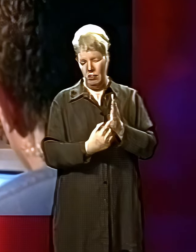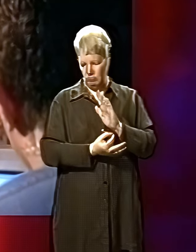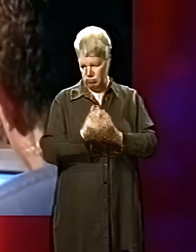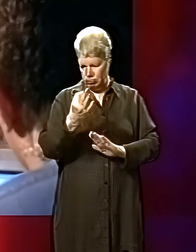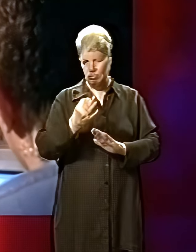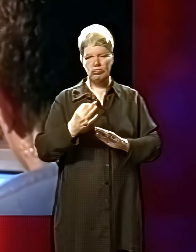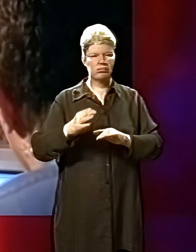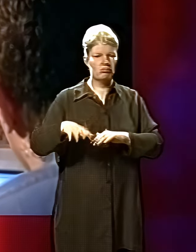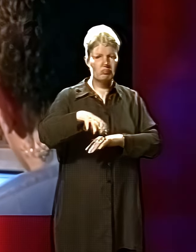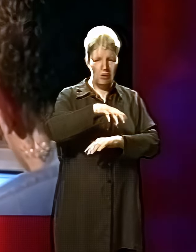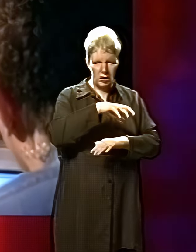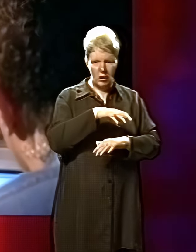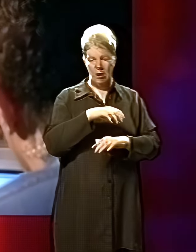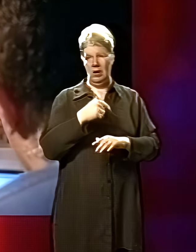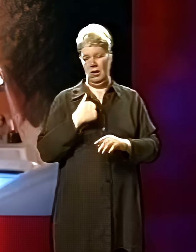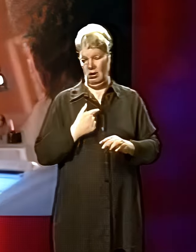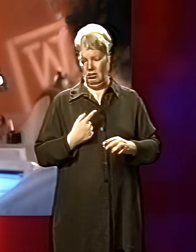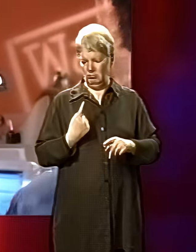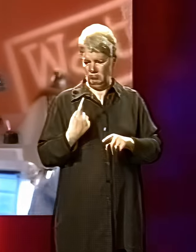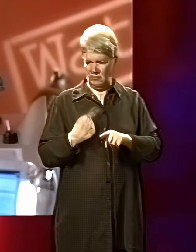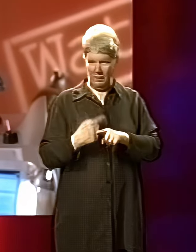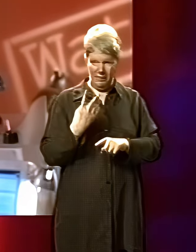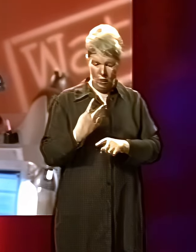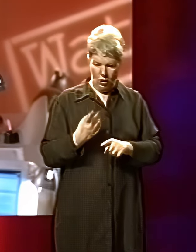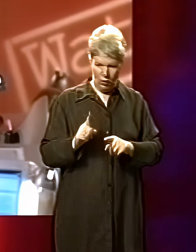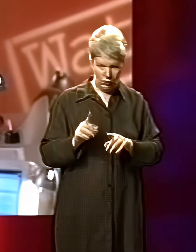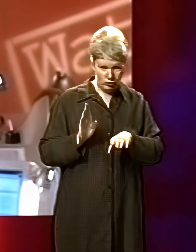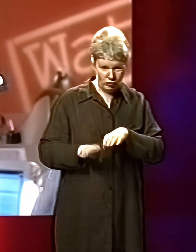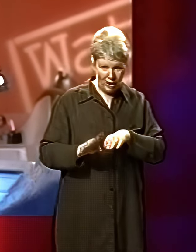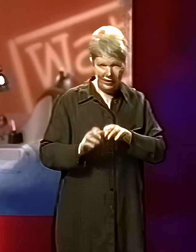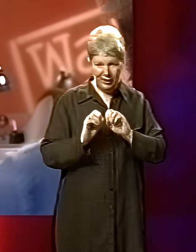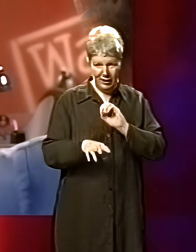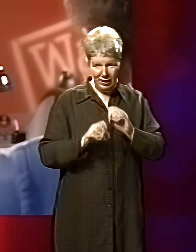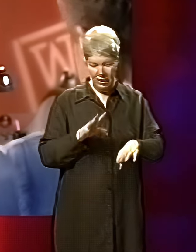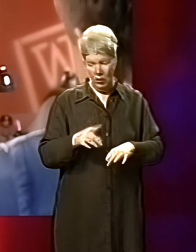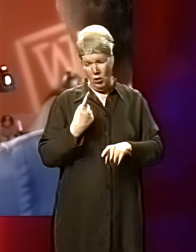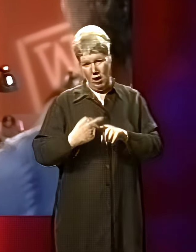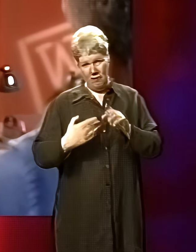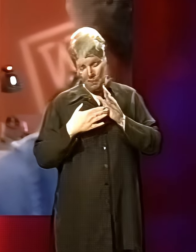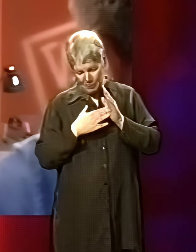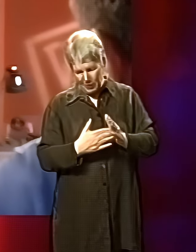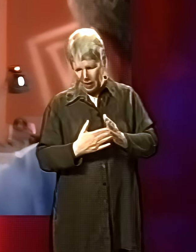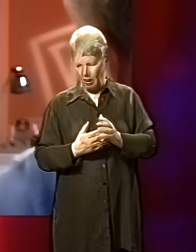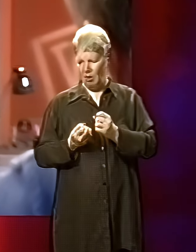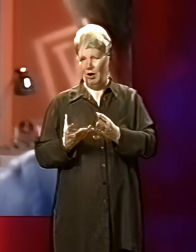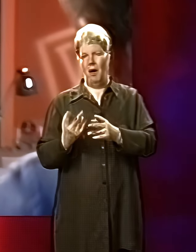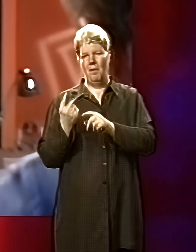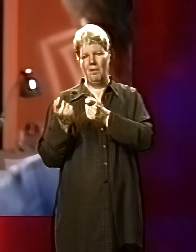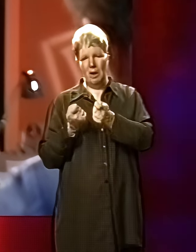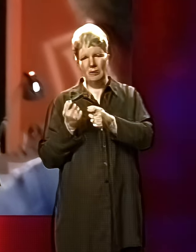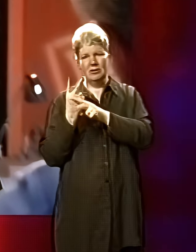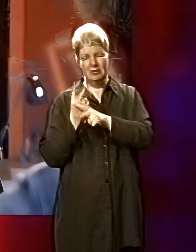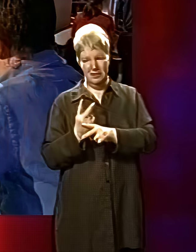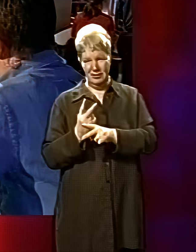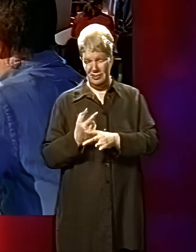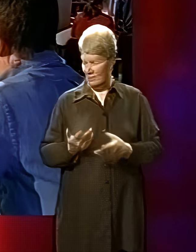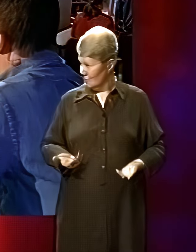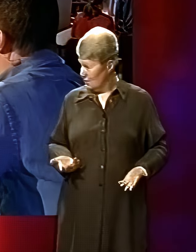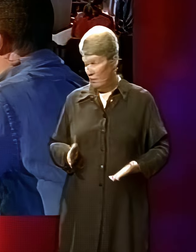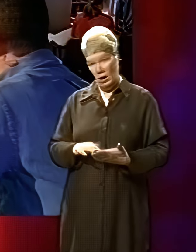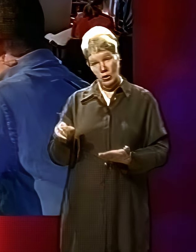it. We've quadrupled our training budgets. We've put more than £1.5 million more into management and supervision. So you're on an upward